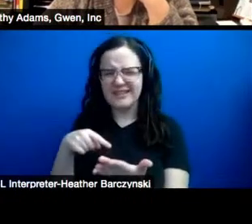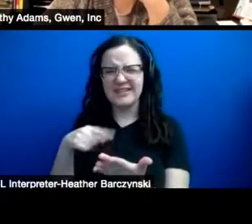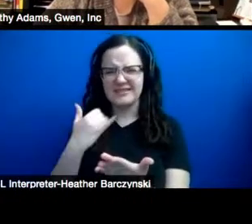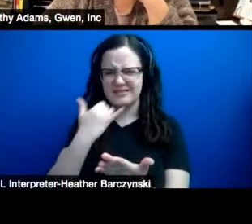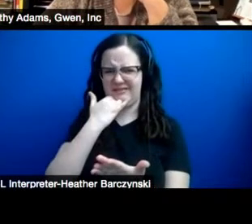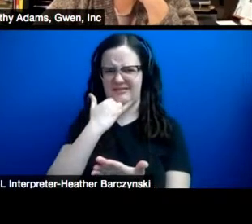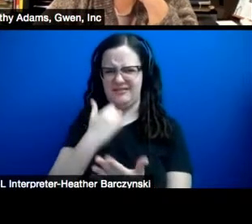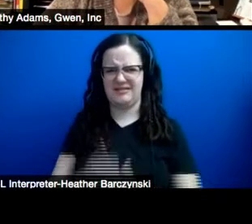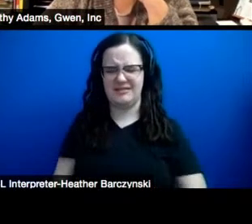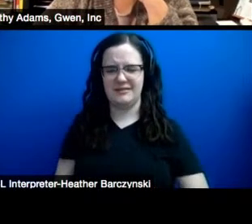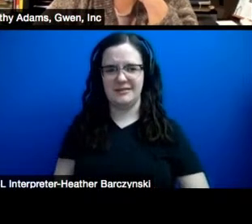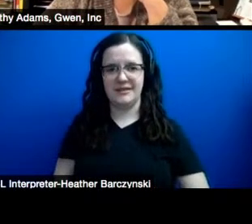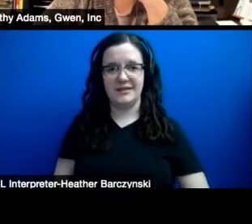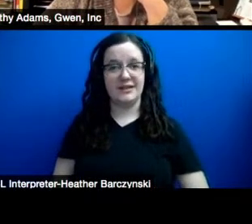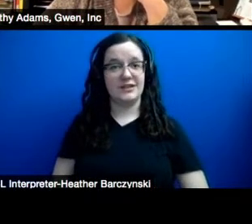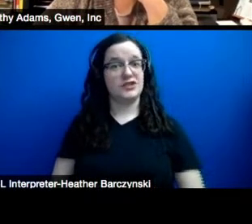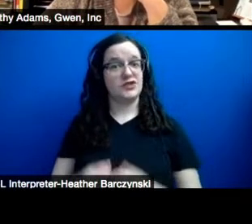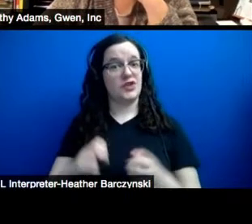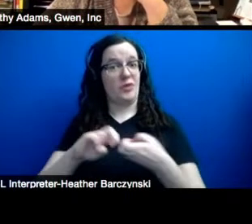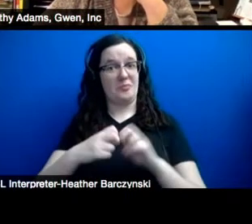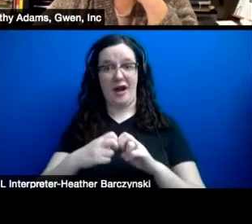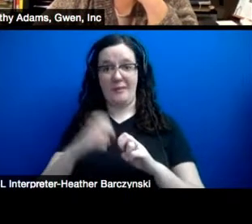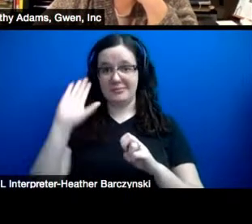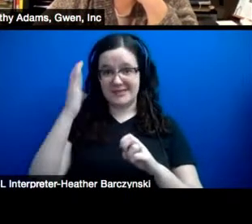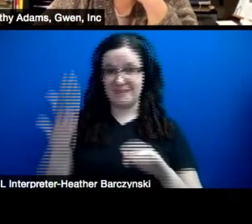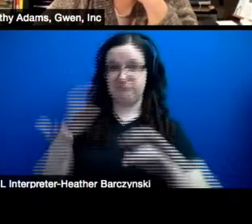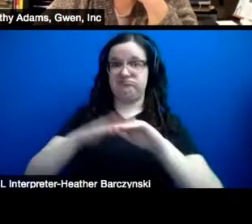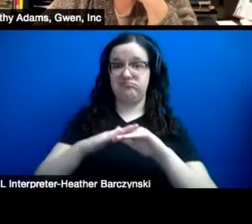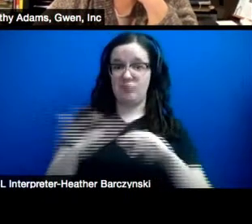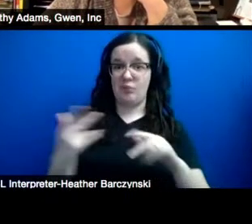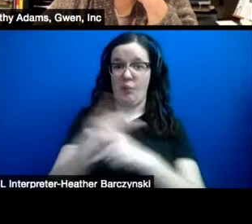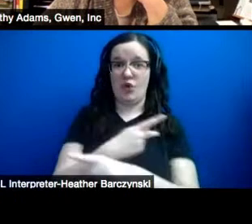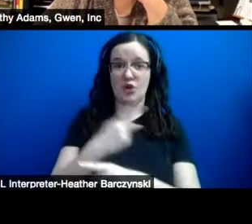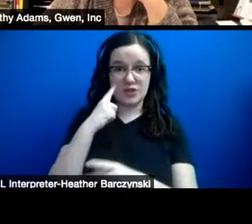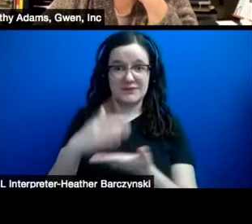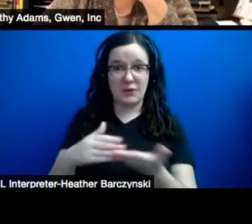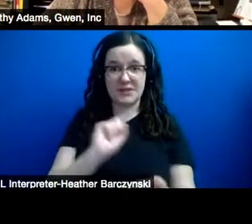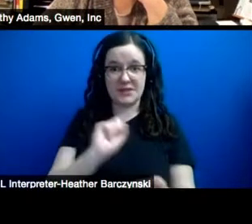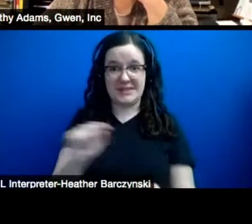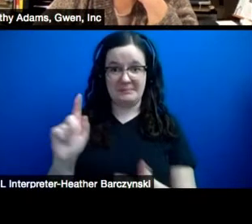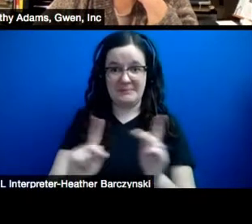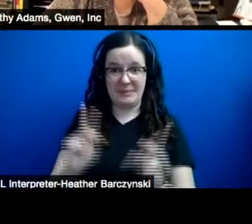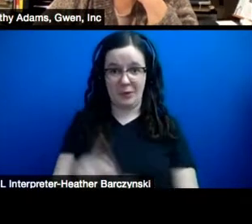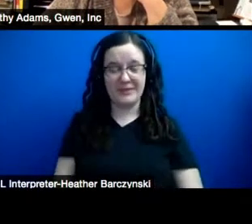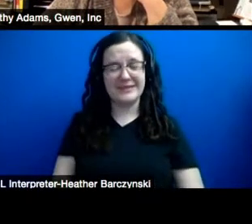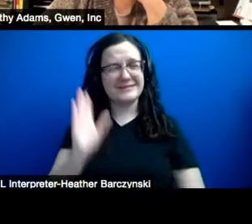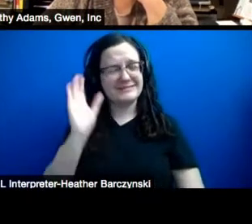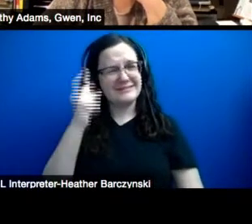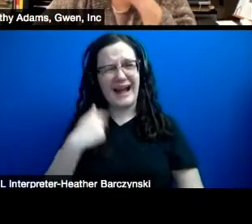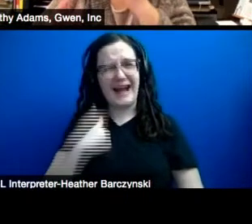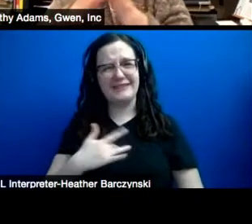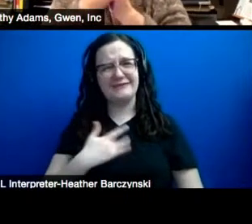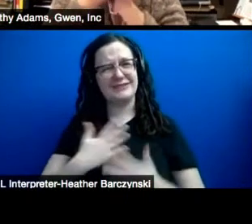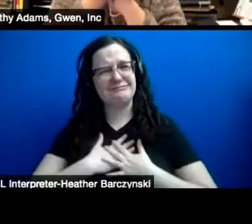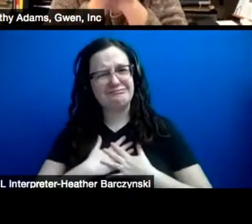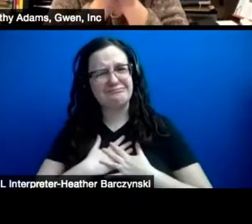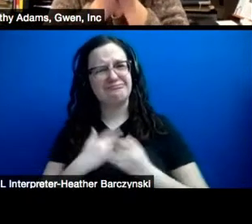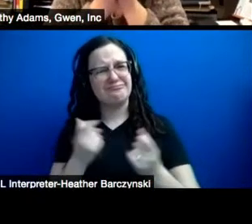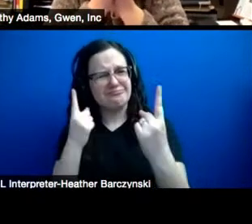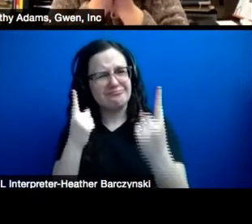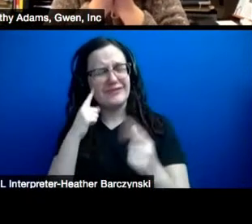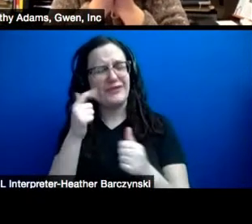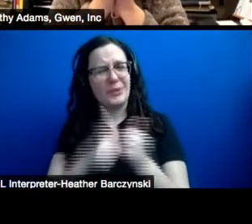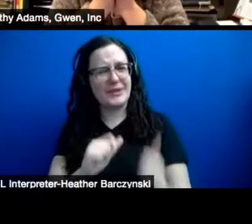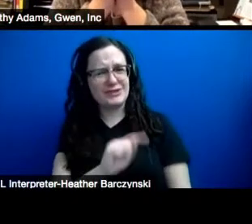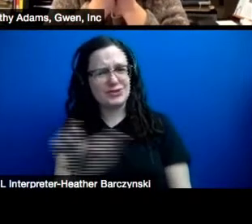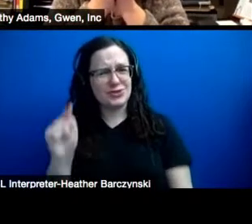So the problem just seems to go from bad to worse for some of these people. And I feel for each of the folks that have gotten